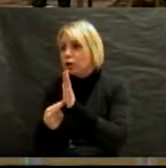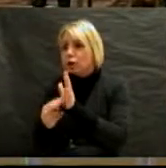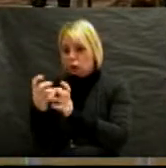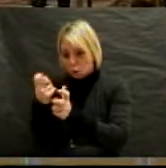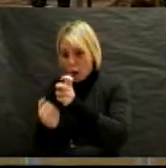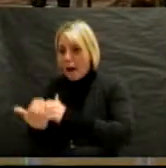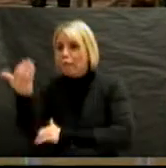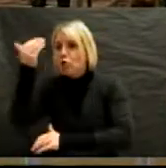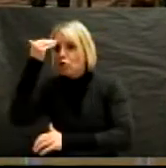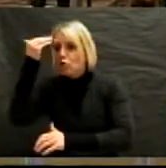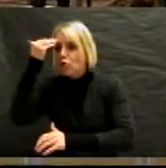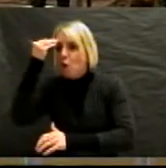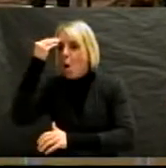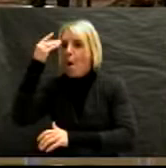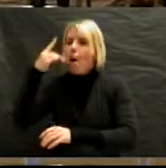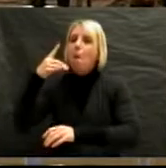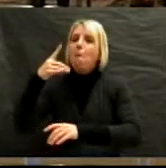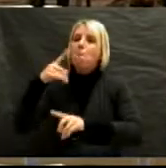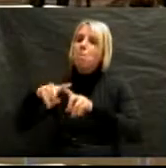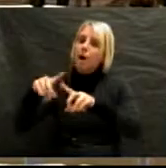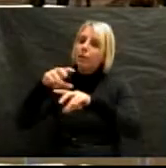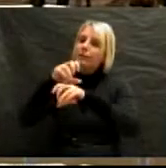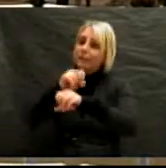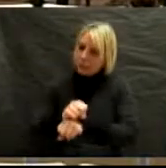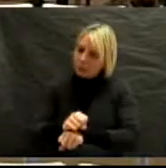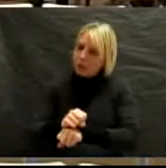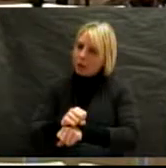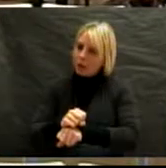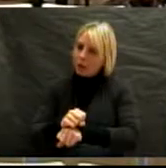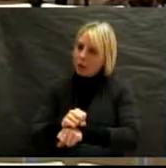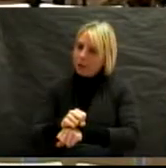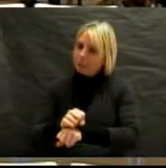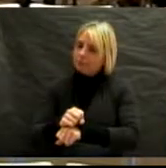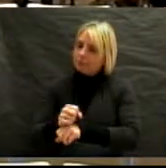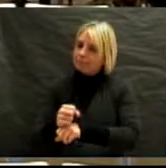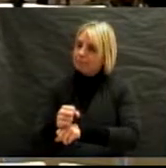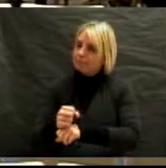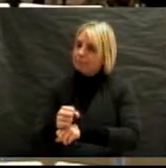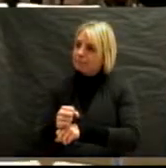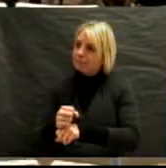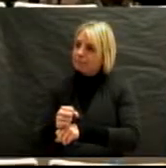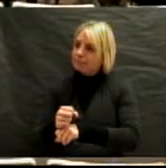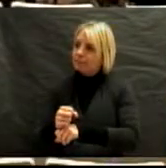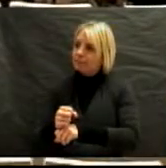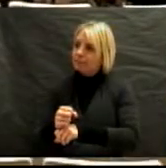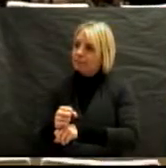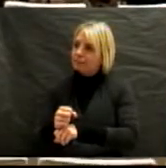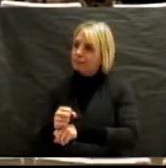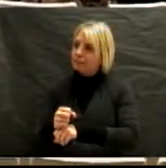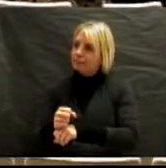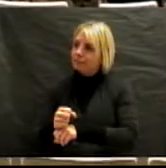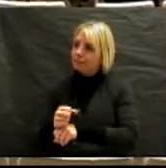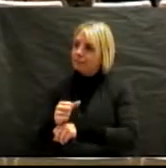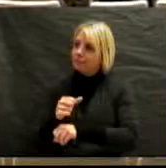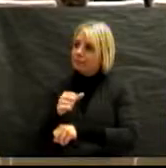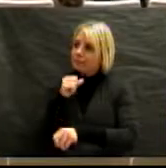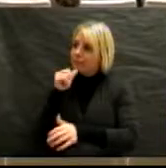a lot of boards do. It's custom, it's not in the It's policy. not in Robert's Rules. Okay.